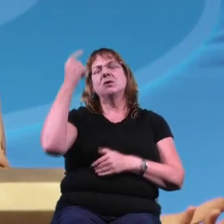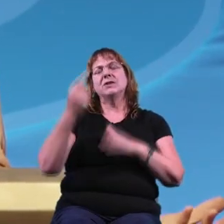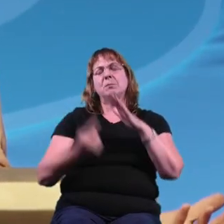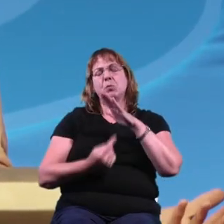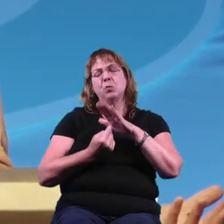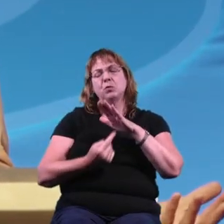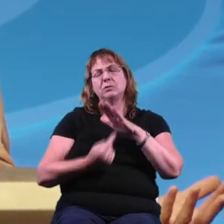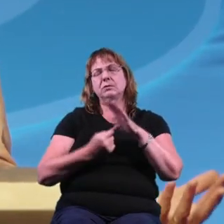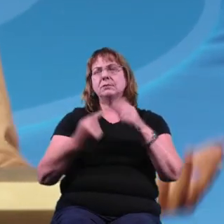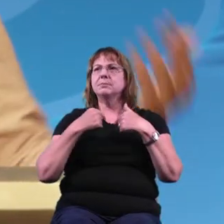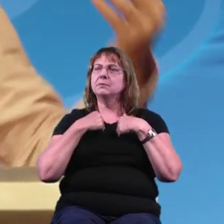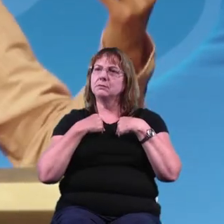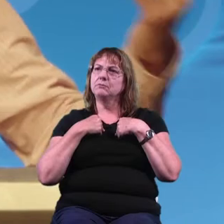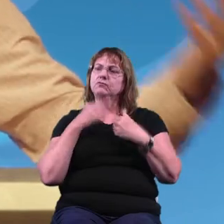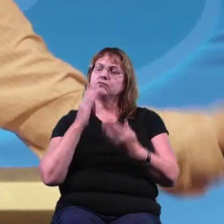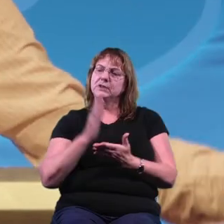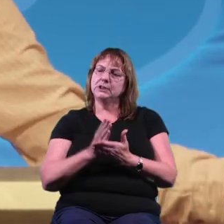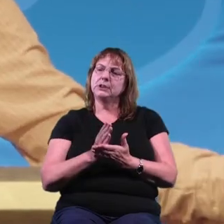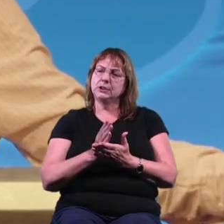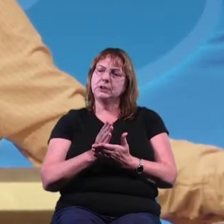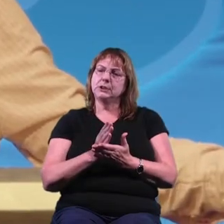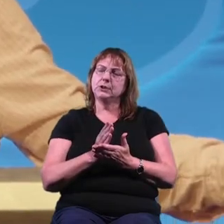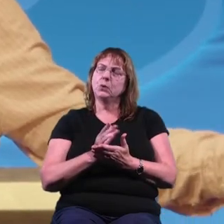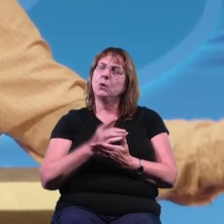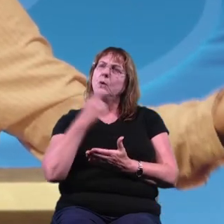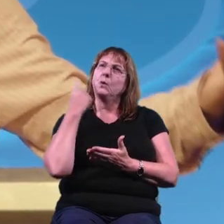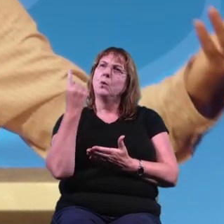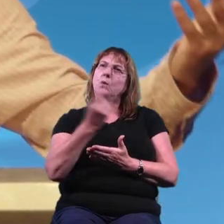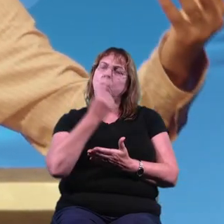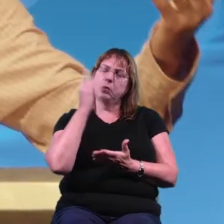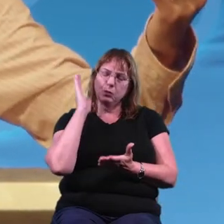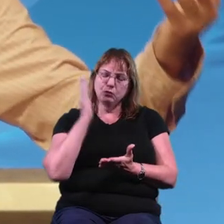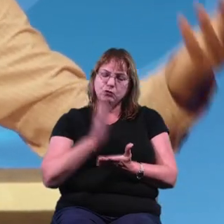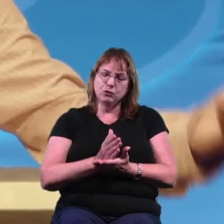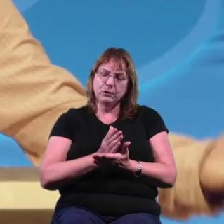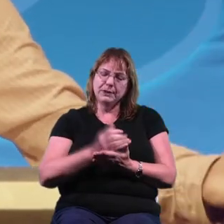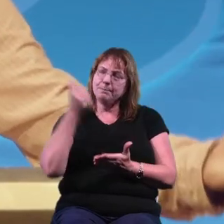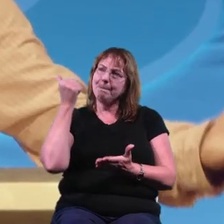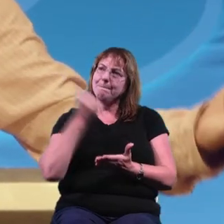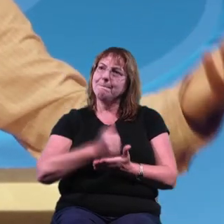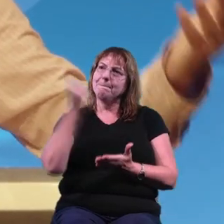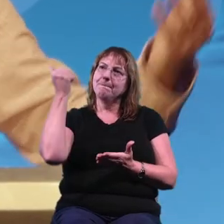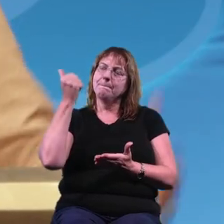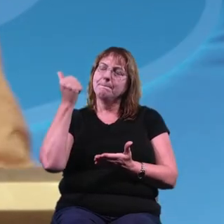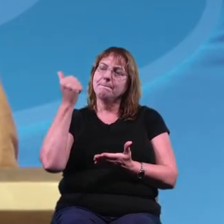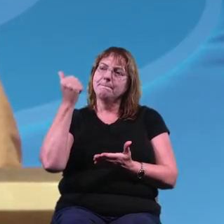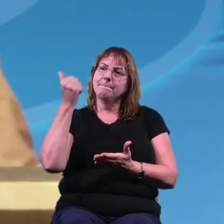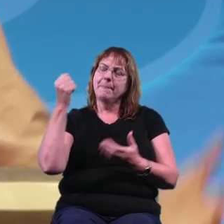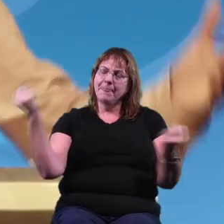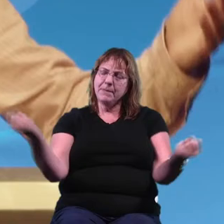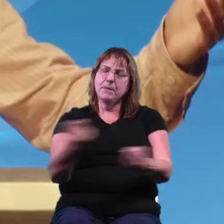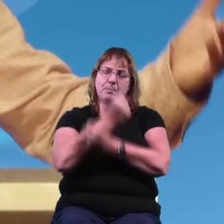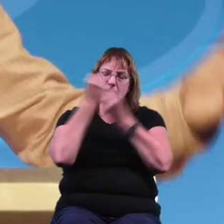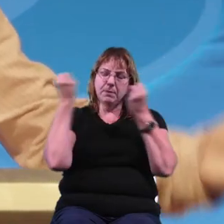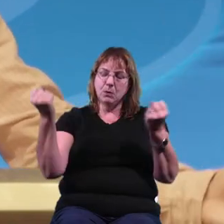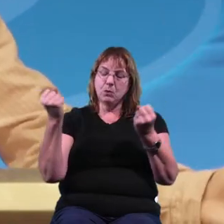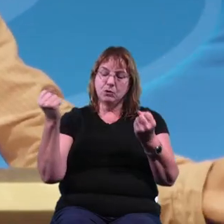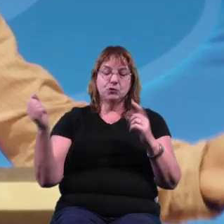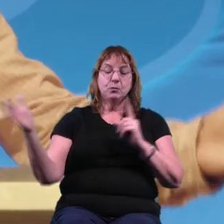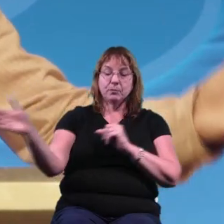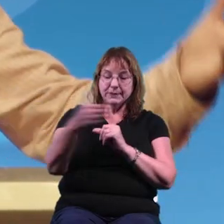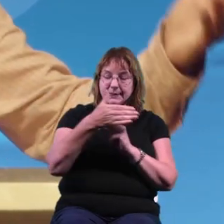to me? Who is truly great? Who has the power to protect,